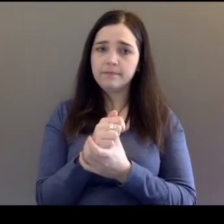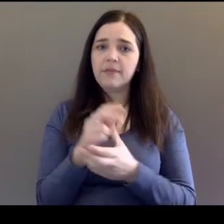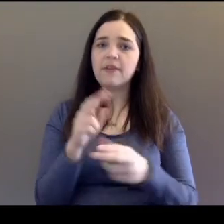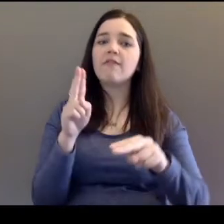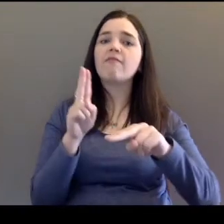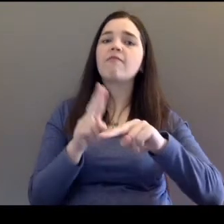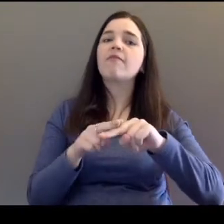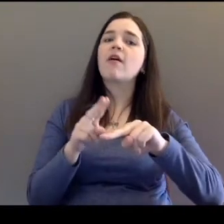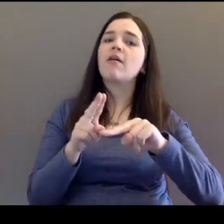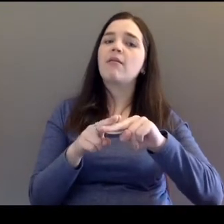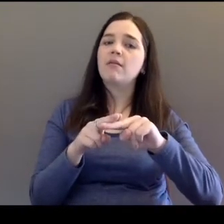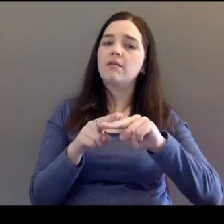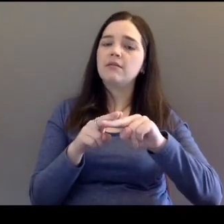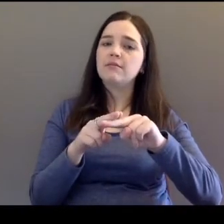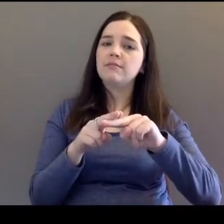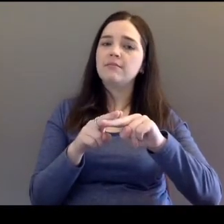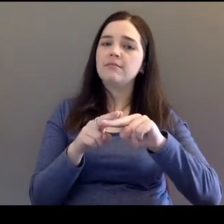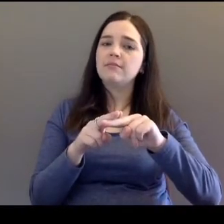Father,